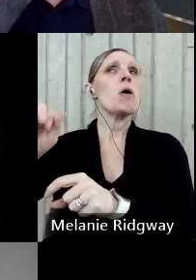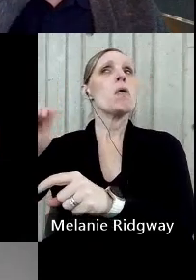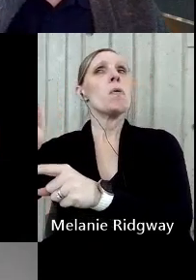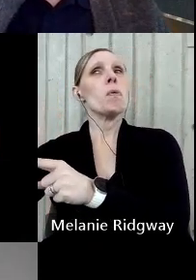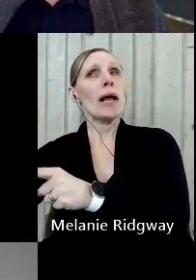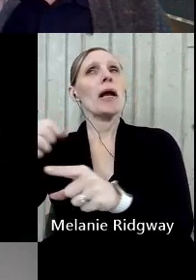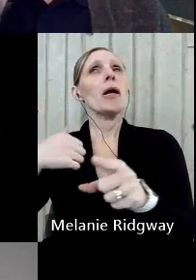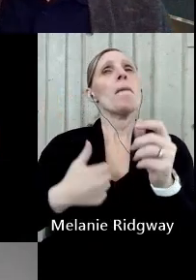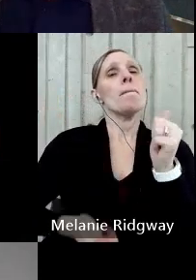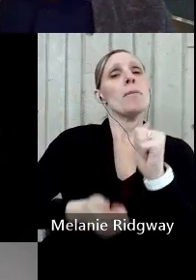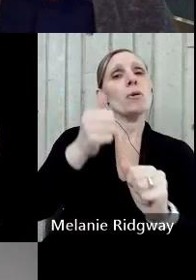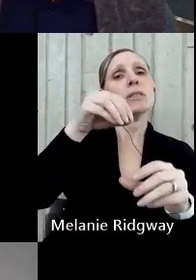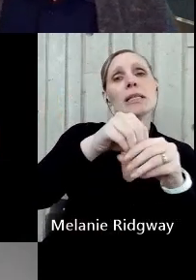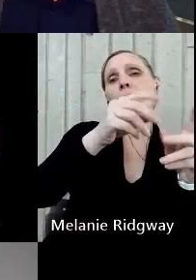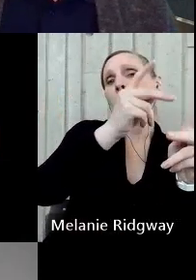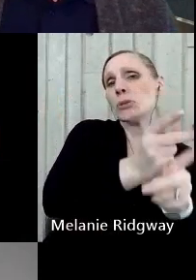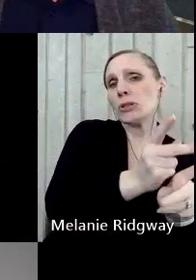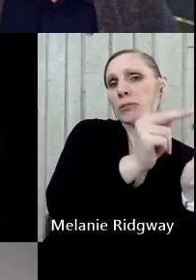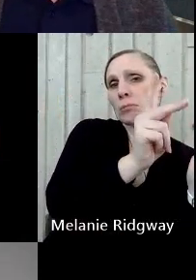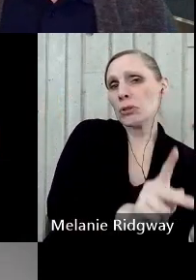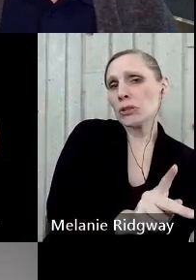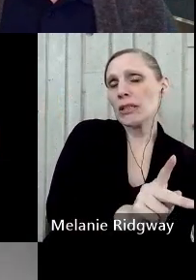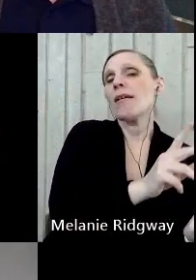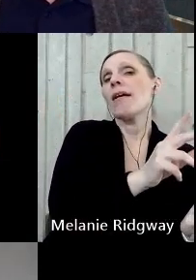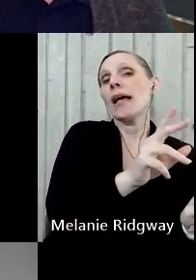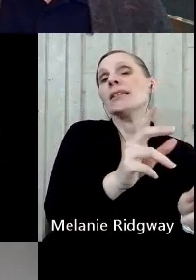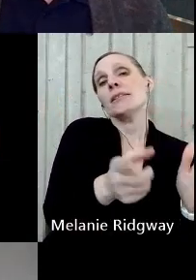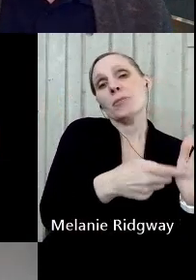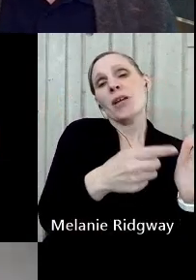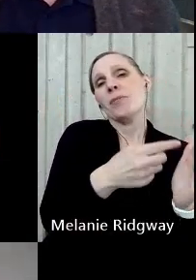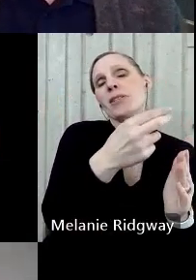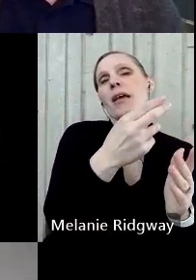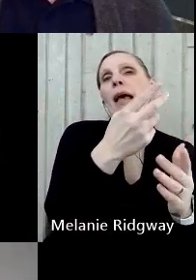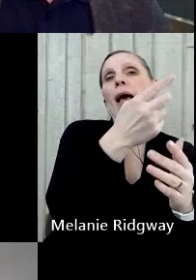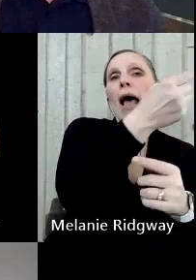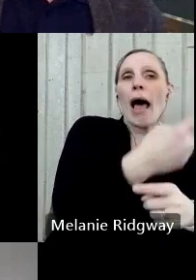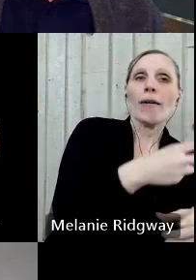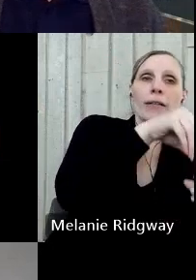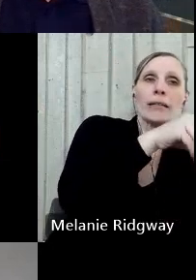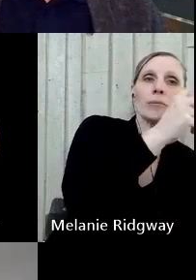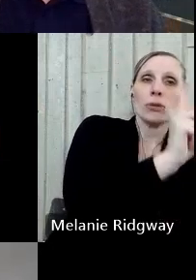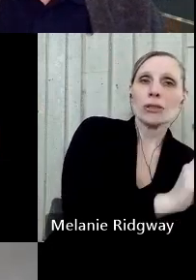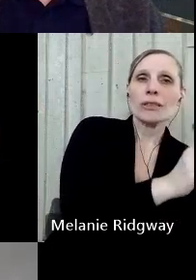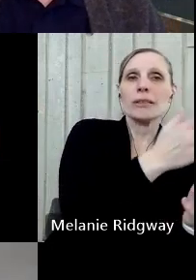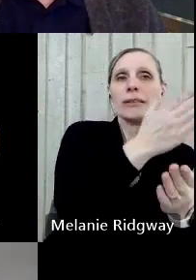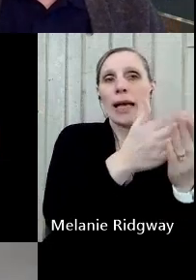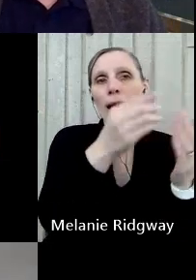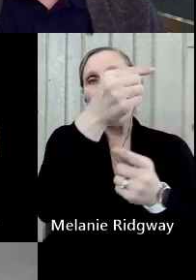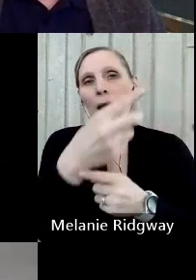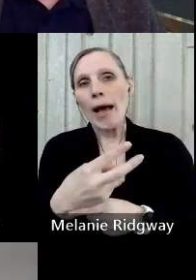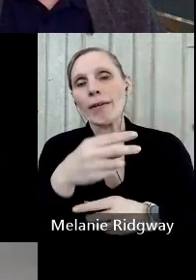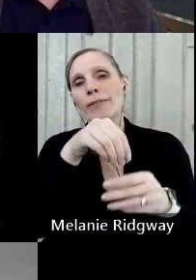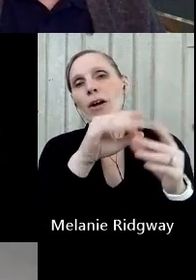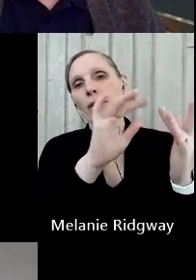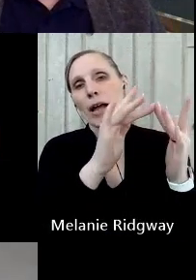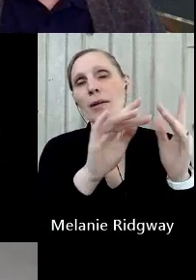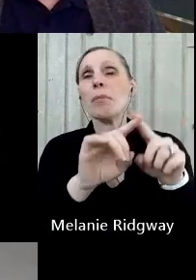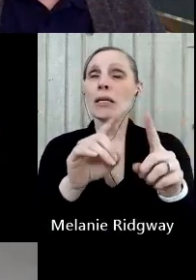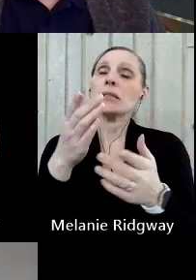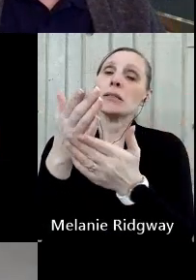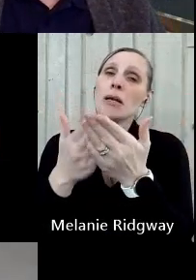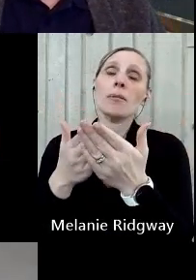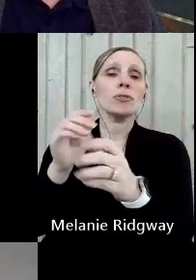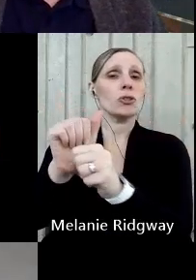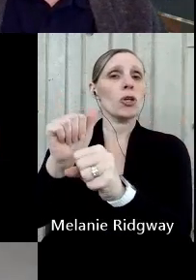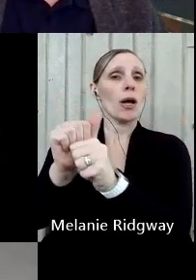on the platform, but there is occasionally remote opportunities. The list of organizations, you